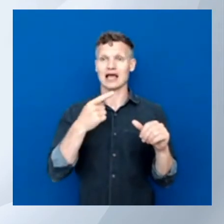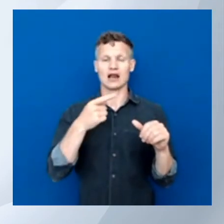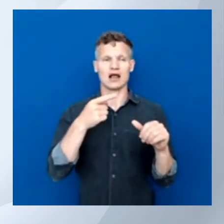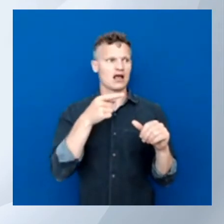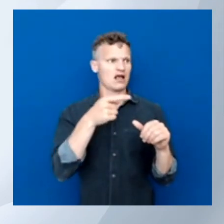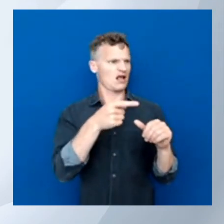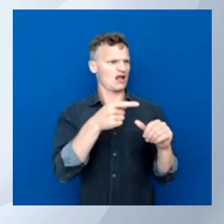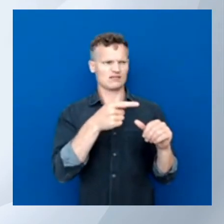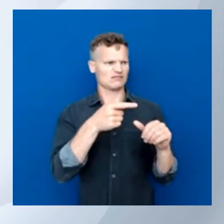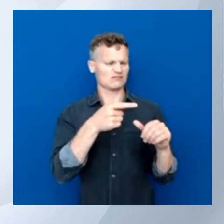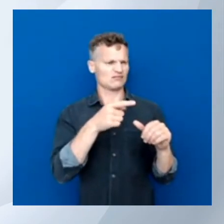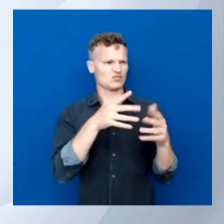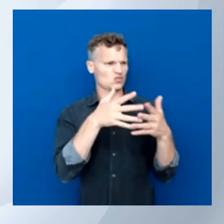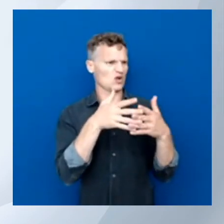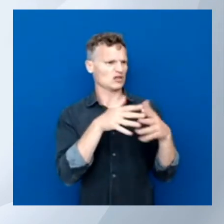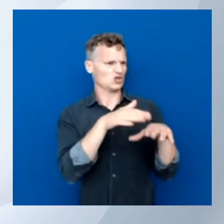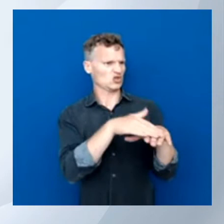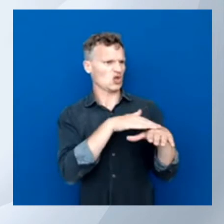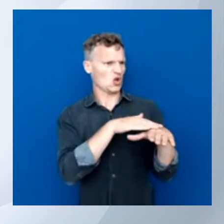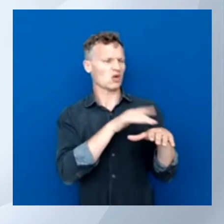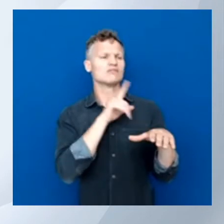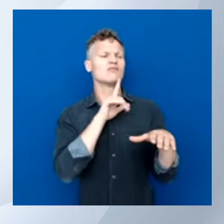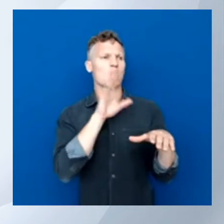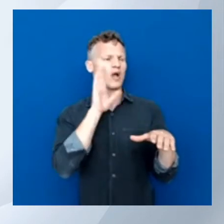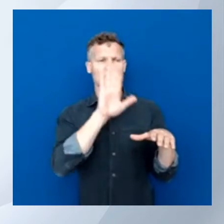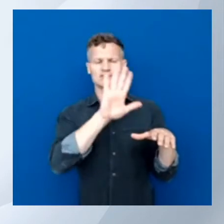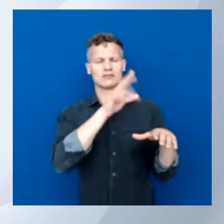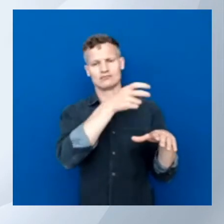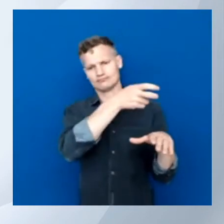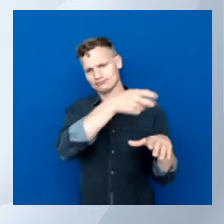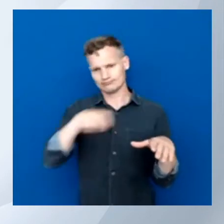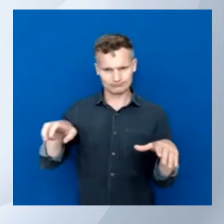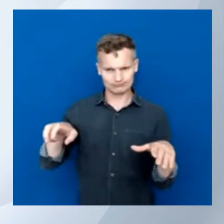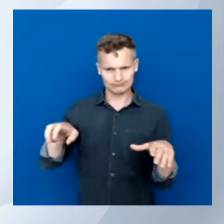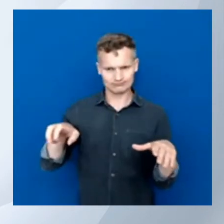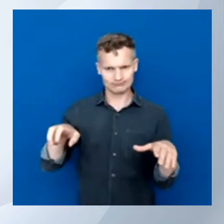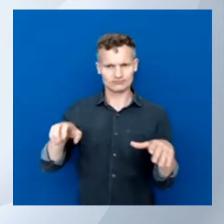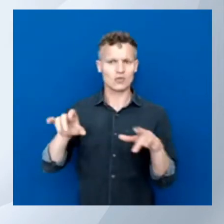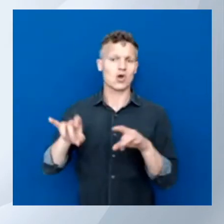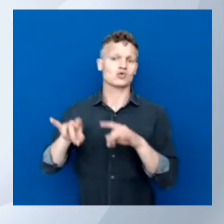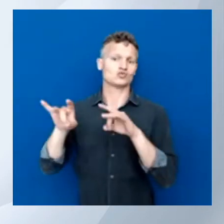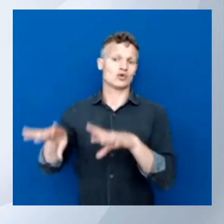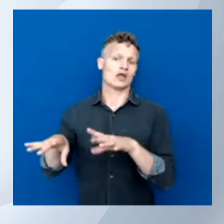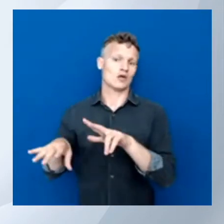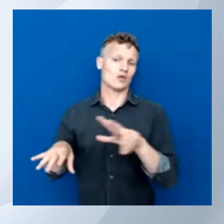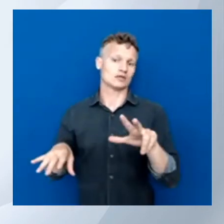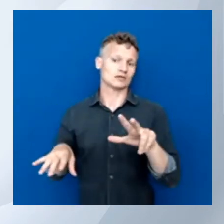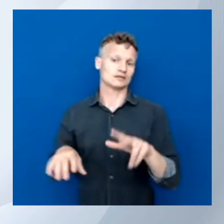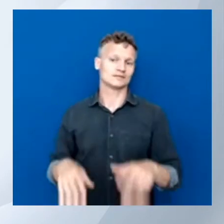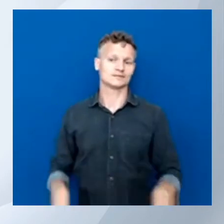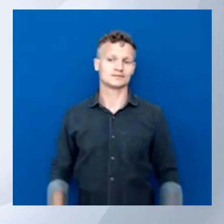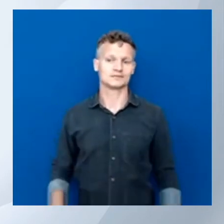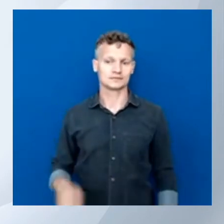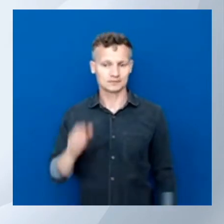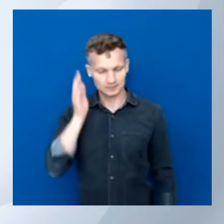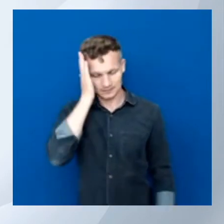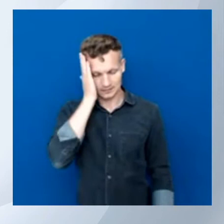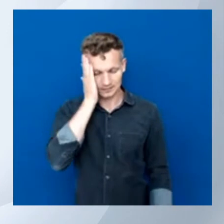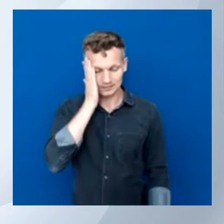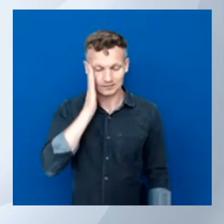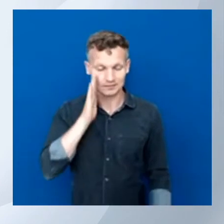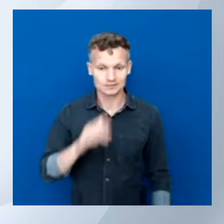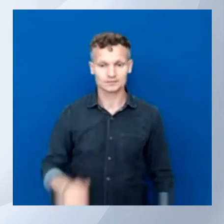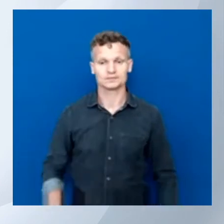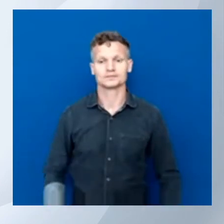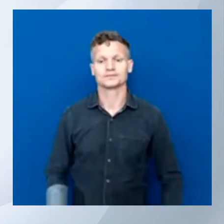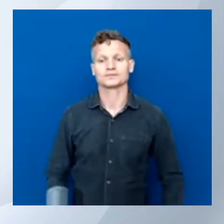we've got in there as well. Whilst this is happening, I'm going to proceed with the slides,